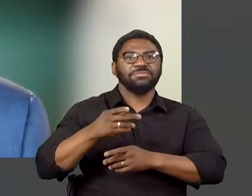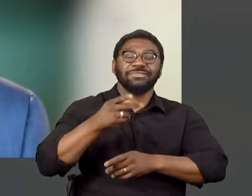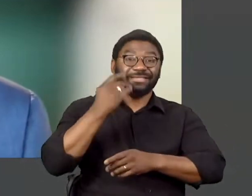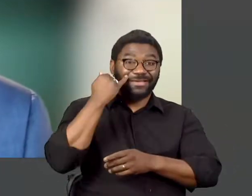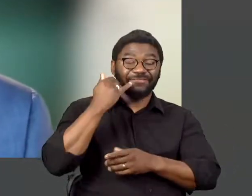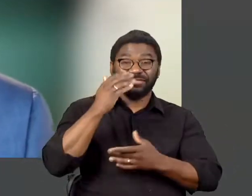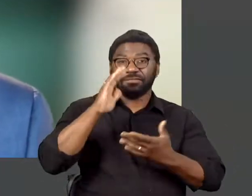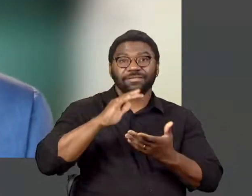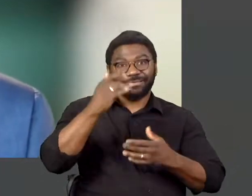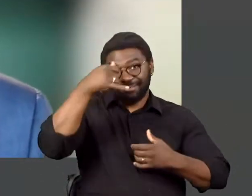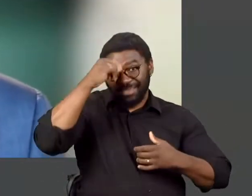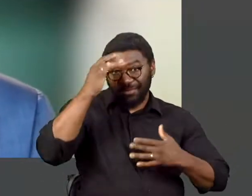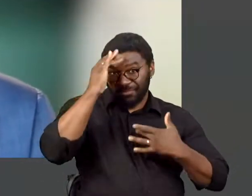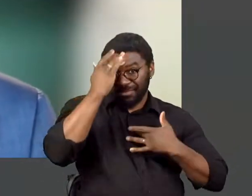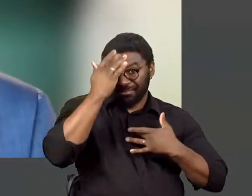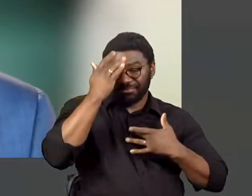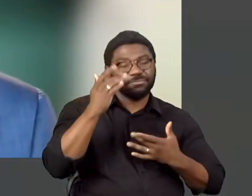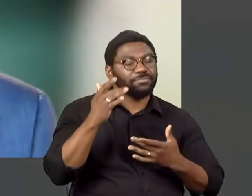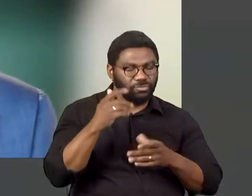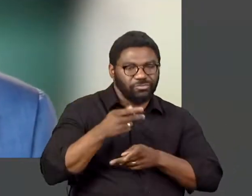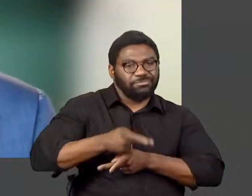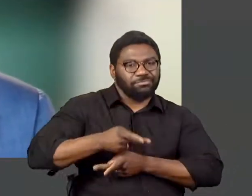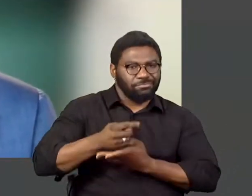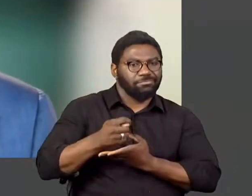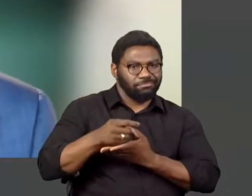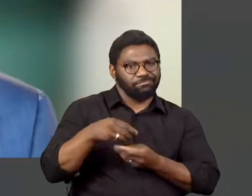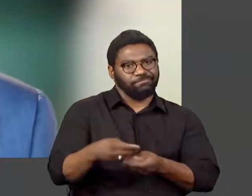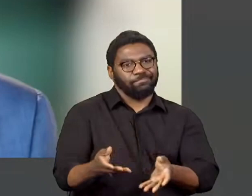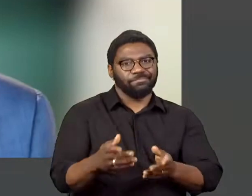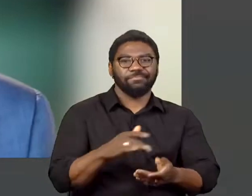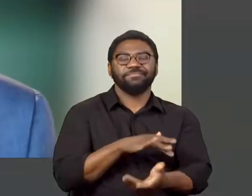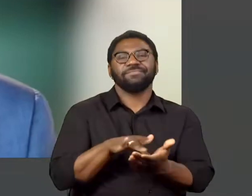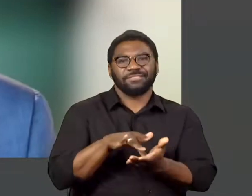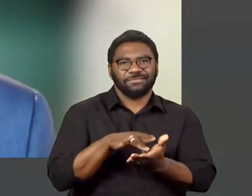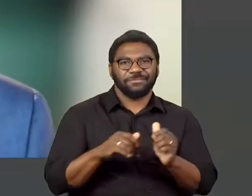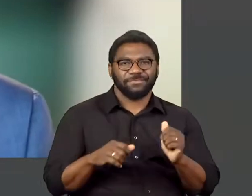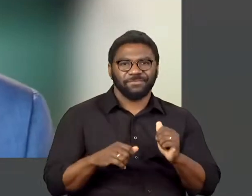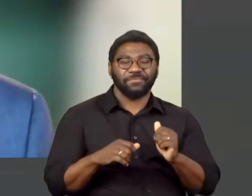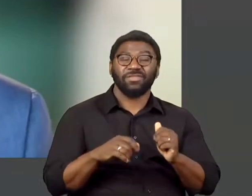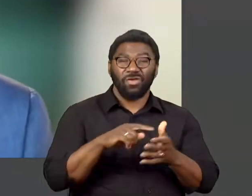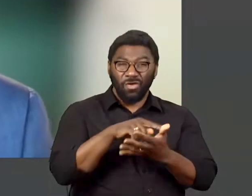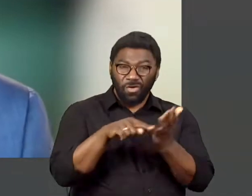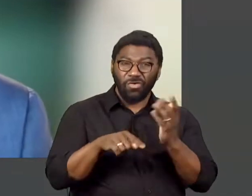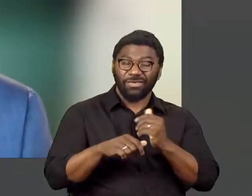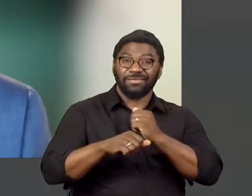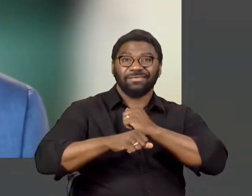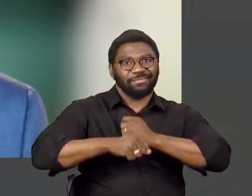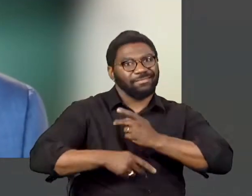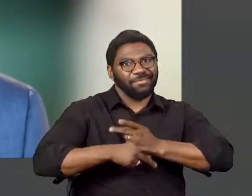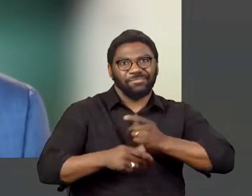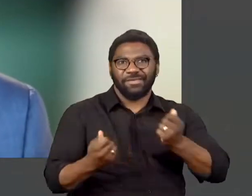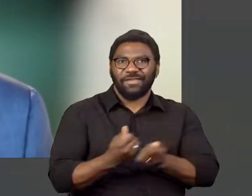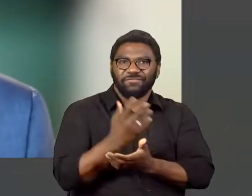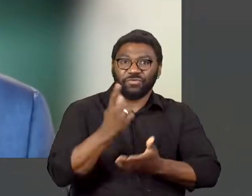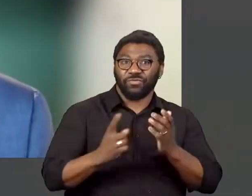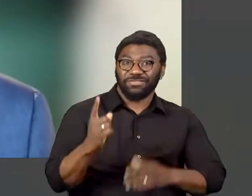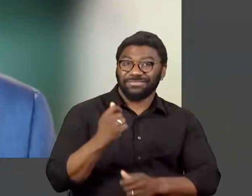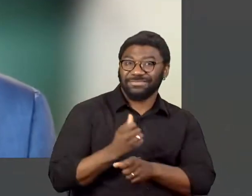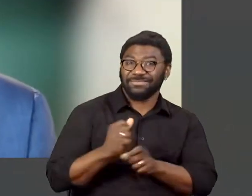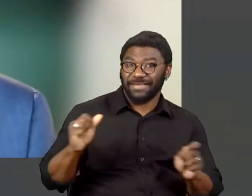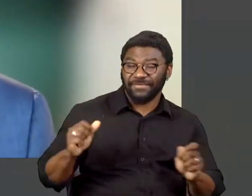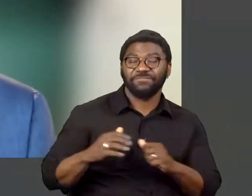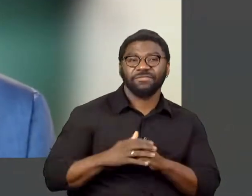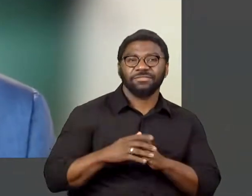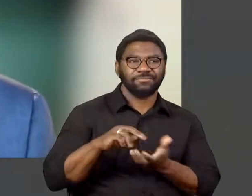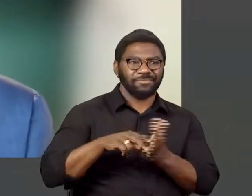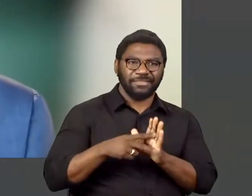sick. Biosecurity measures mean practices that keep animals, workers, and farm operations safe, such as with extra cleaning of